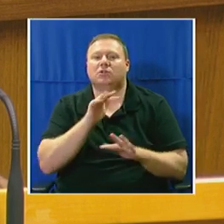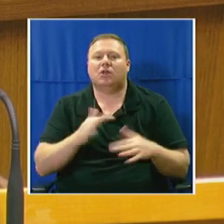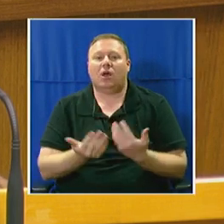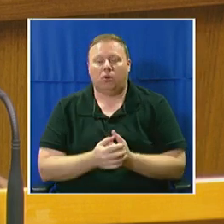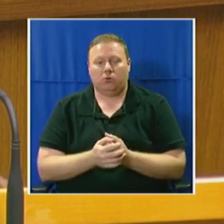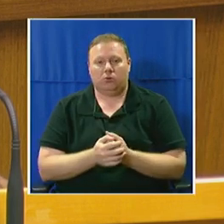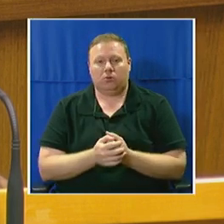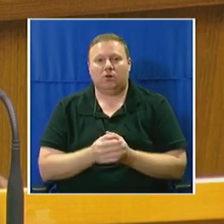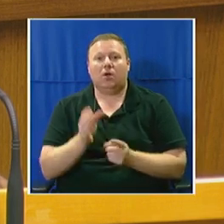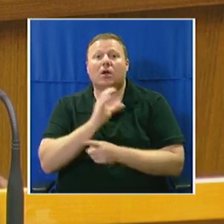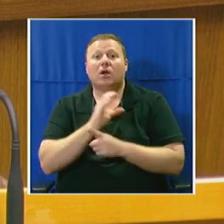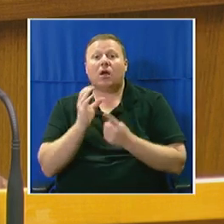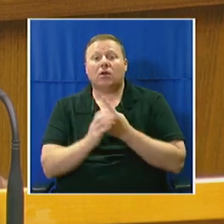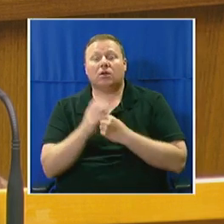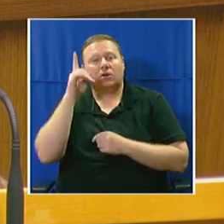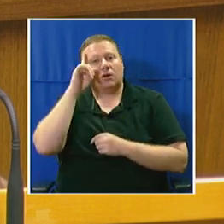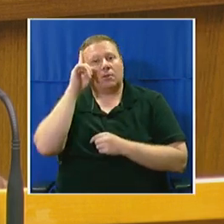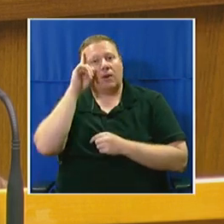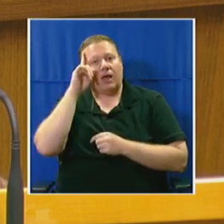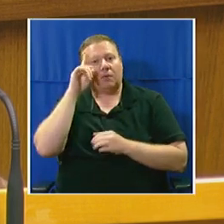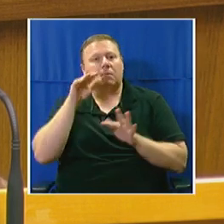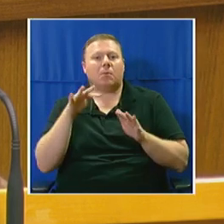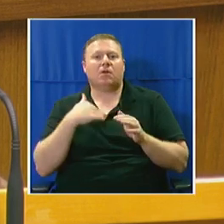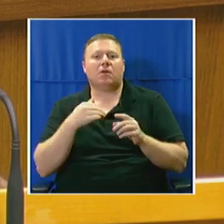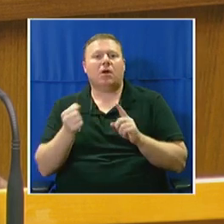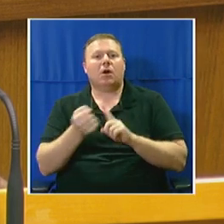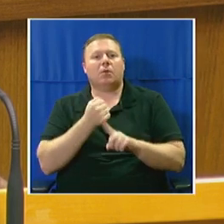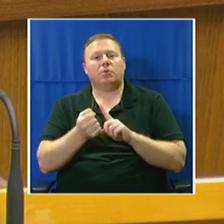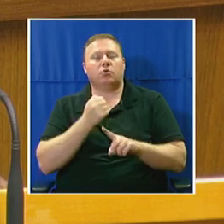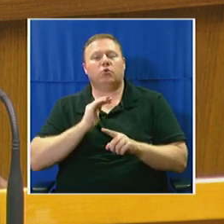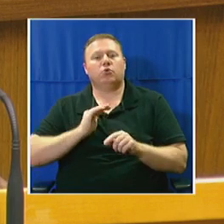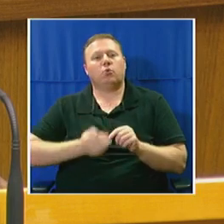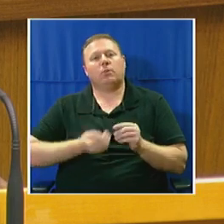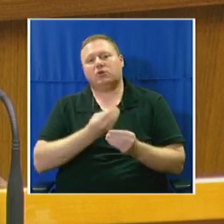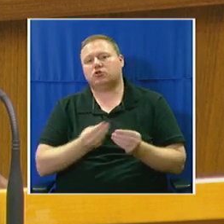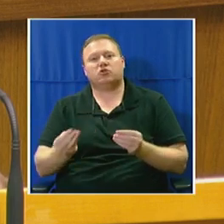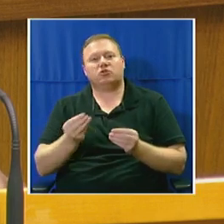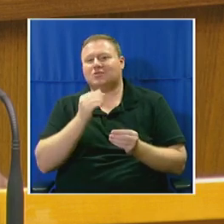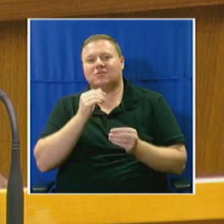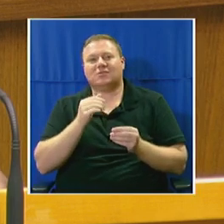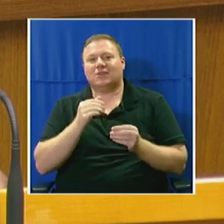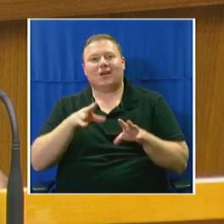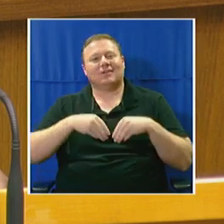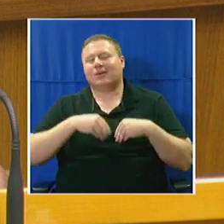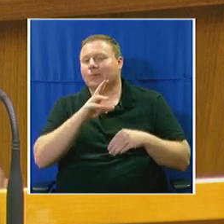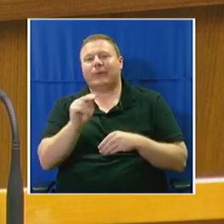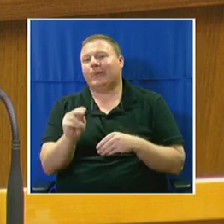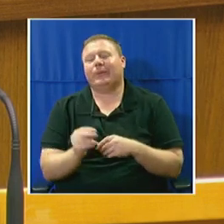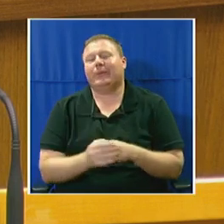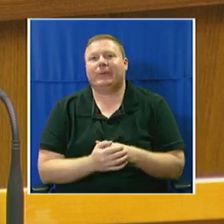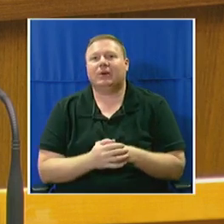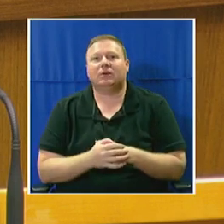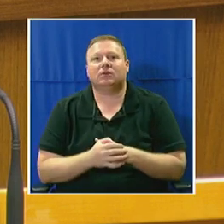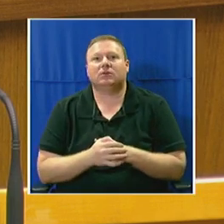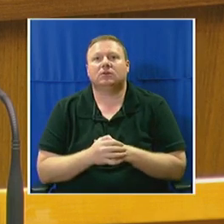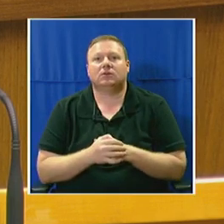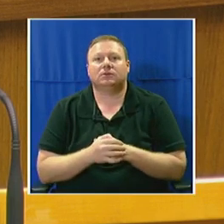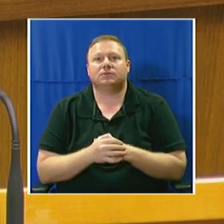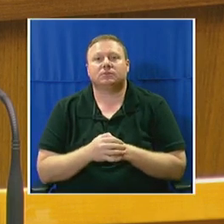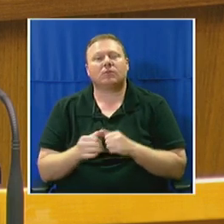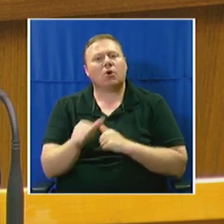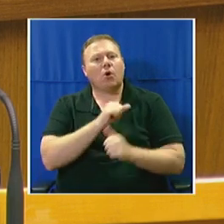regarded as an excuse for abuse of Women and Children Of course Deputy speaker it is not in